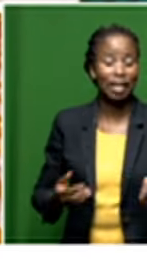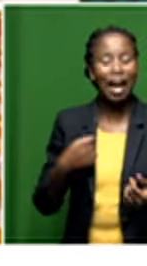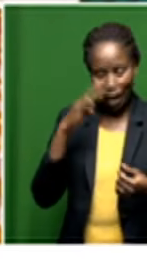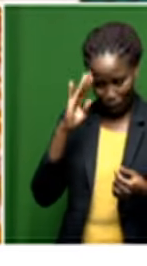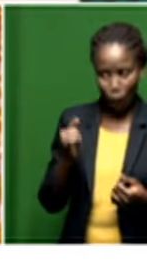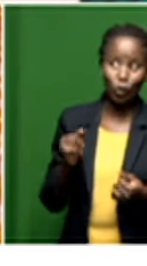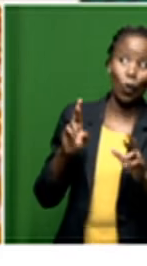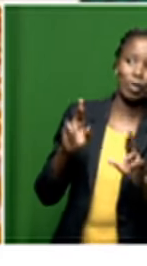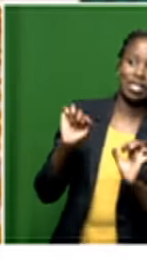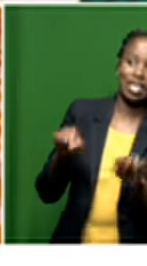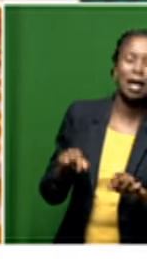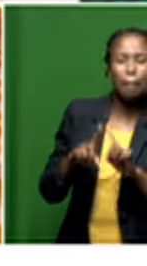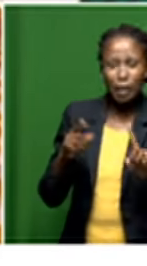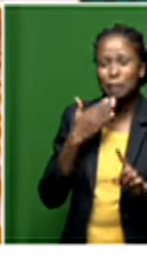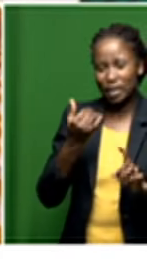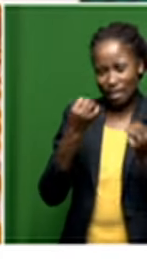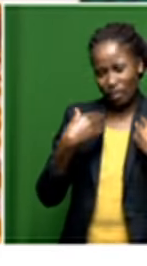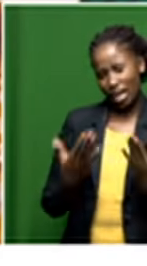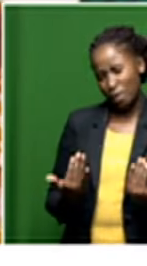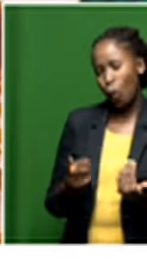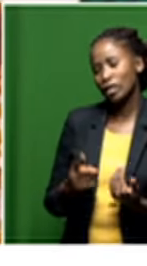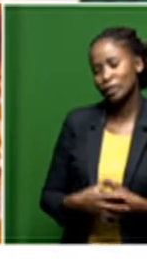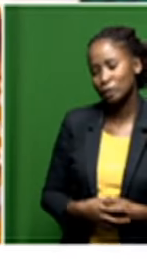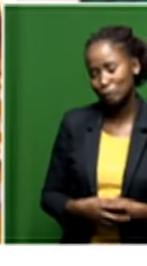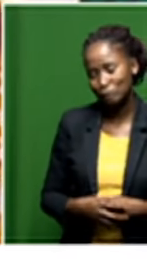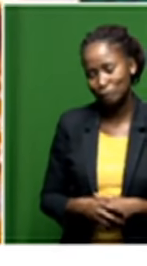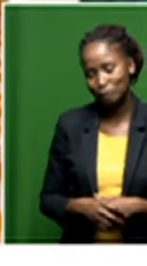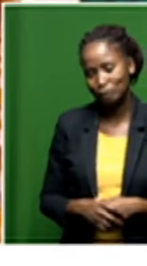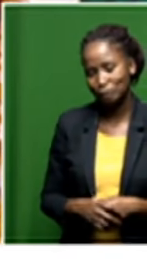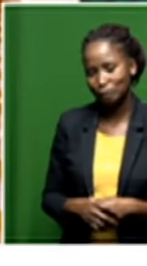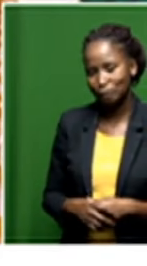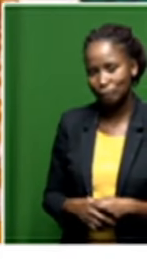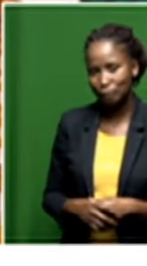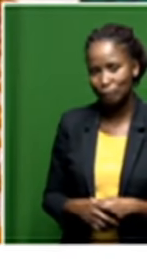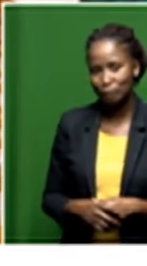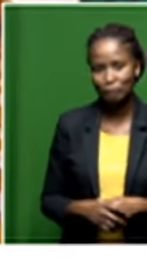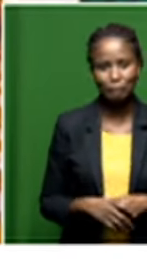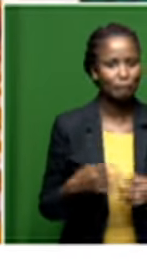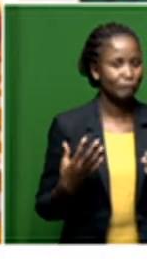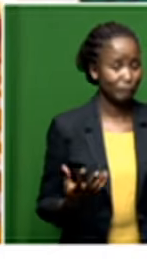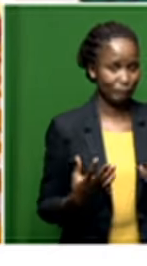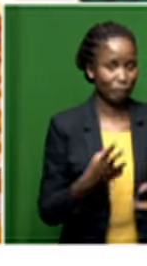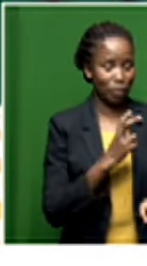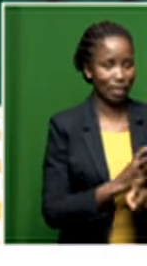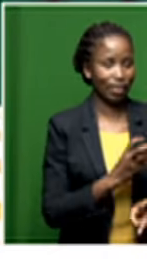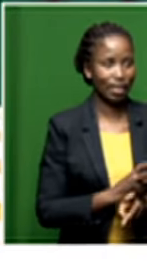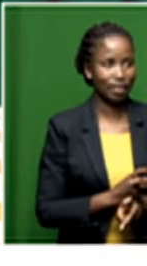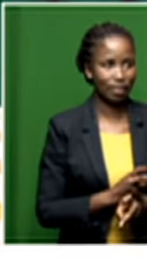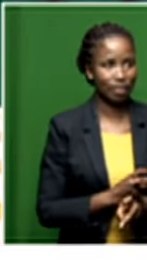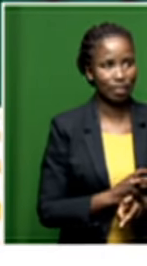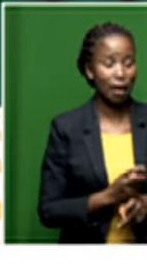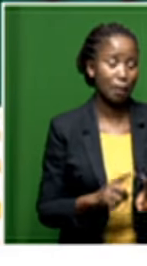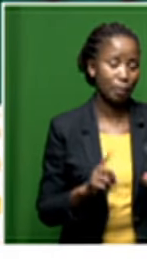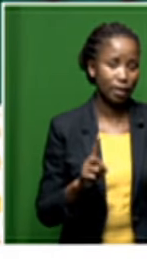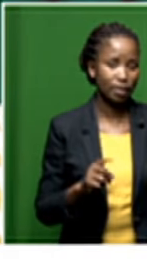are, but just give us your expectations for the Constitutional Court ruling. Well, it's difficult, but